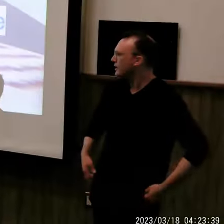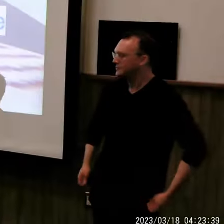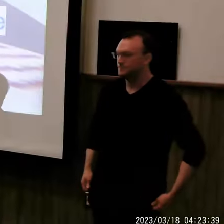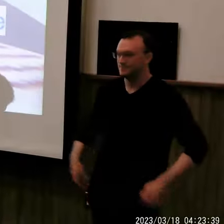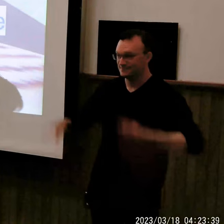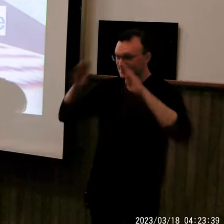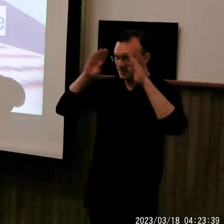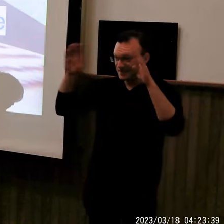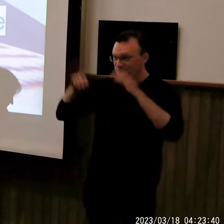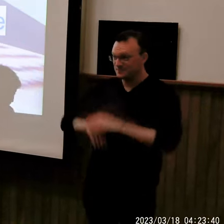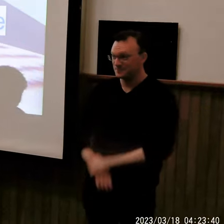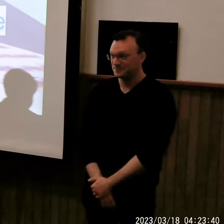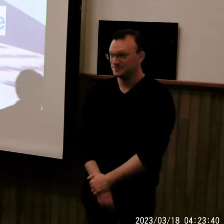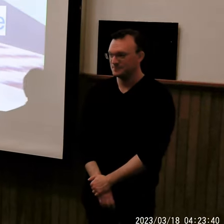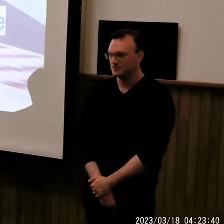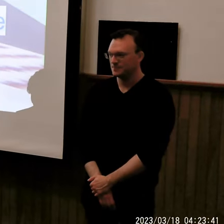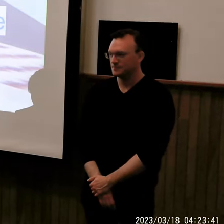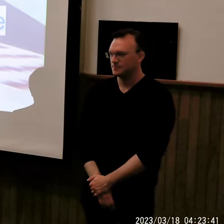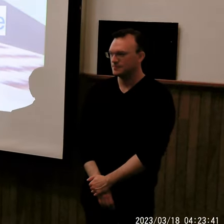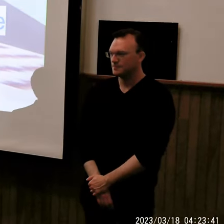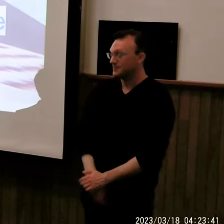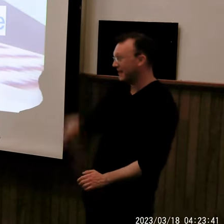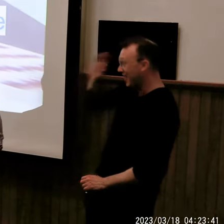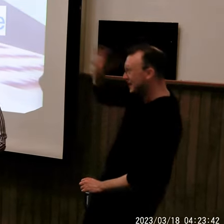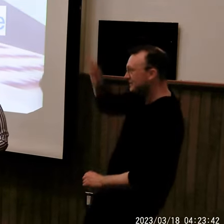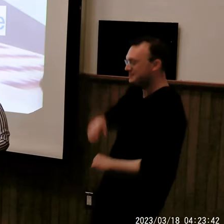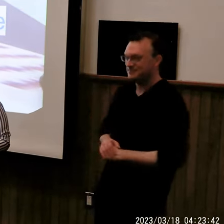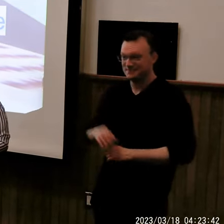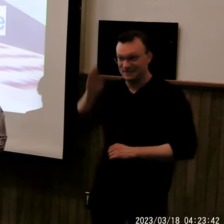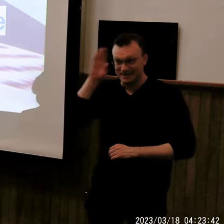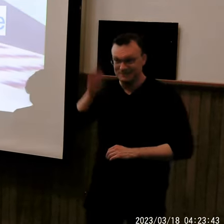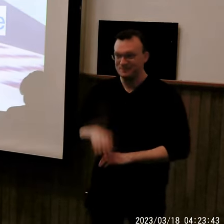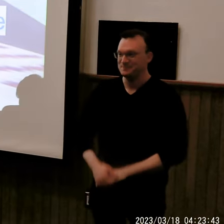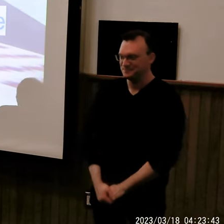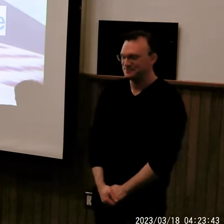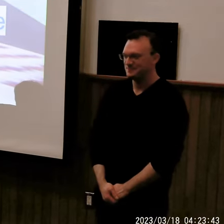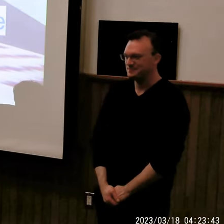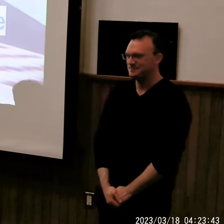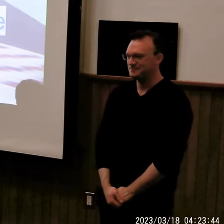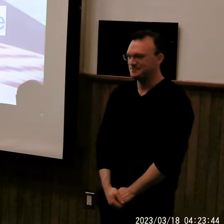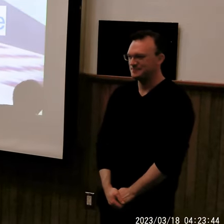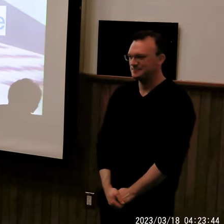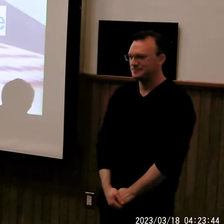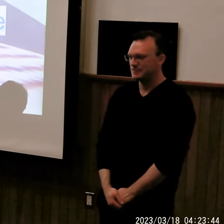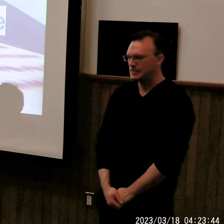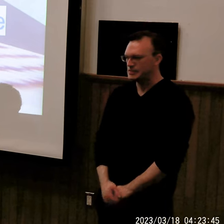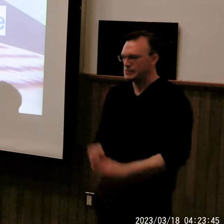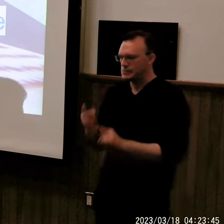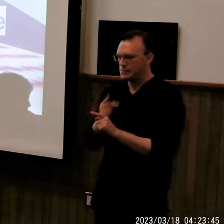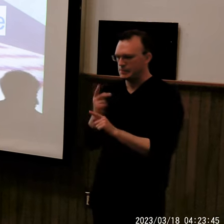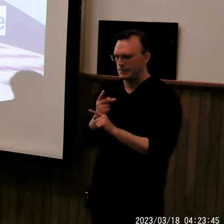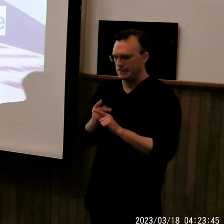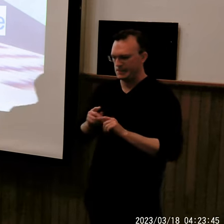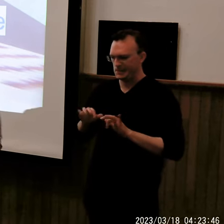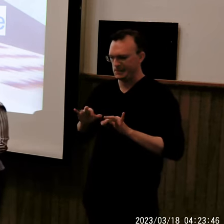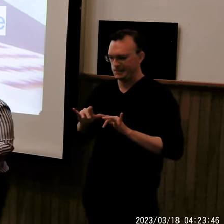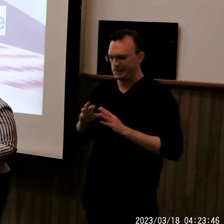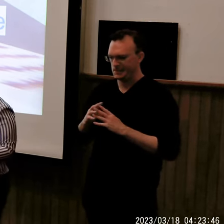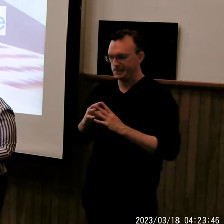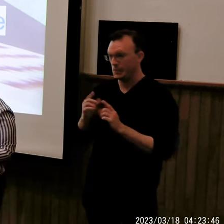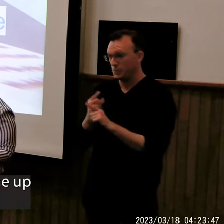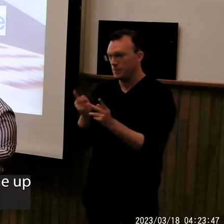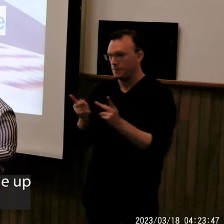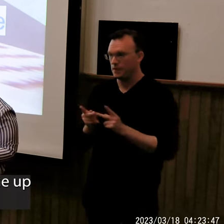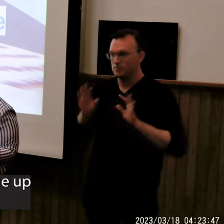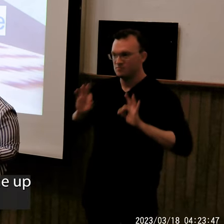Hi there. Let's see. Hi. Just finding the right